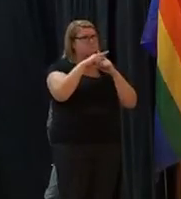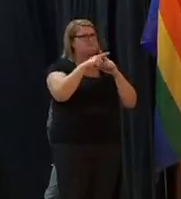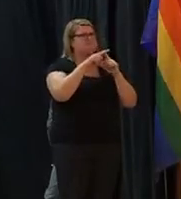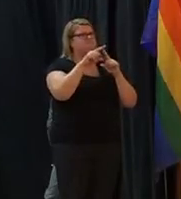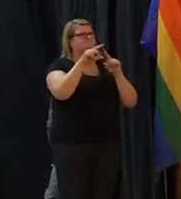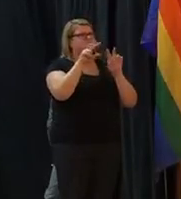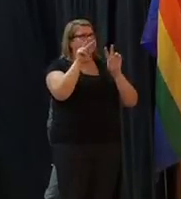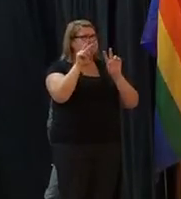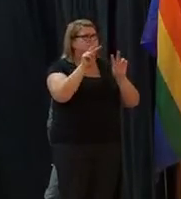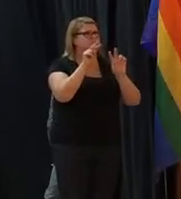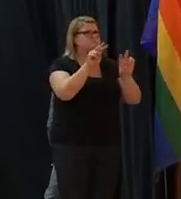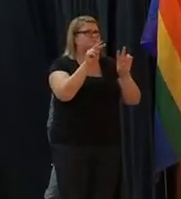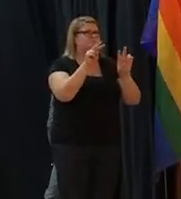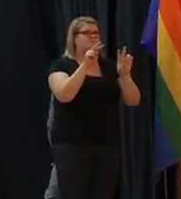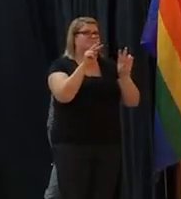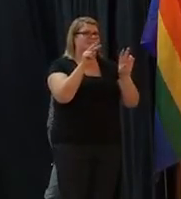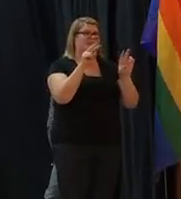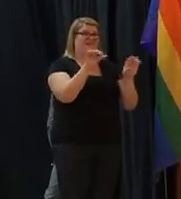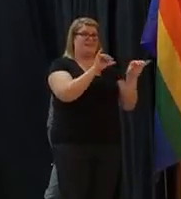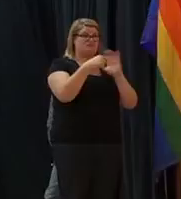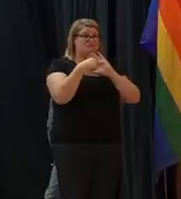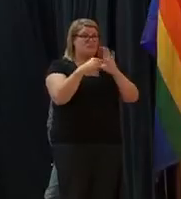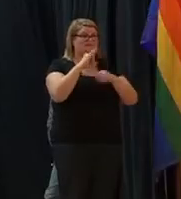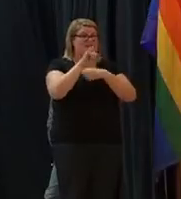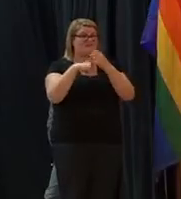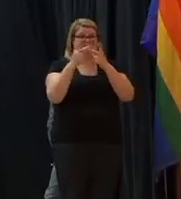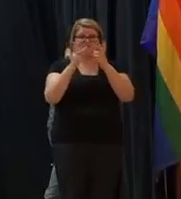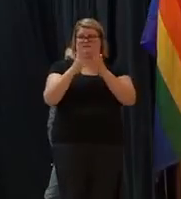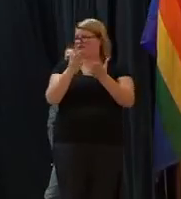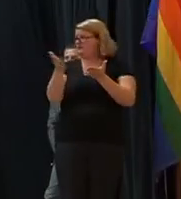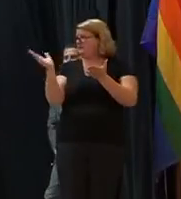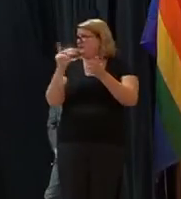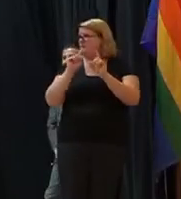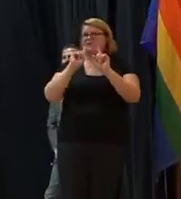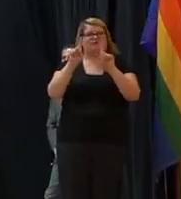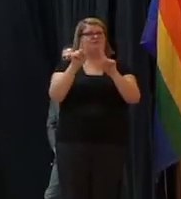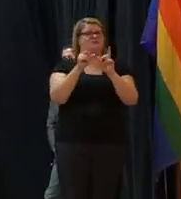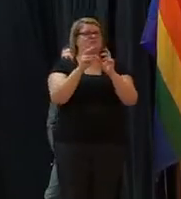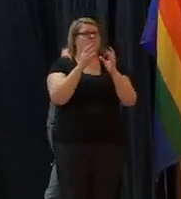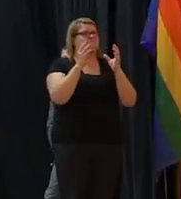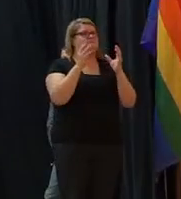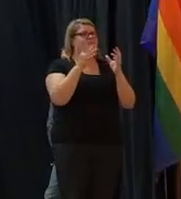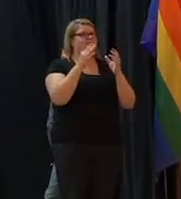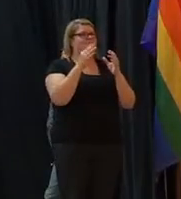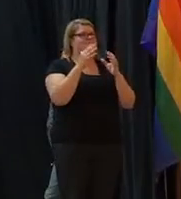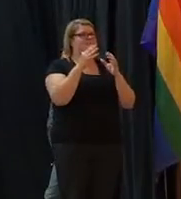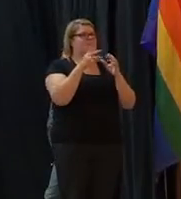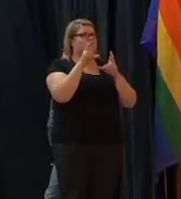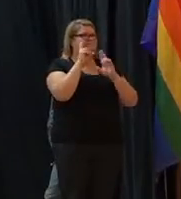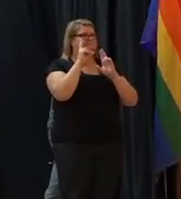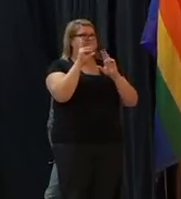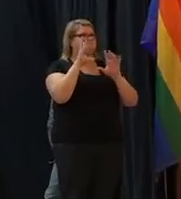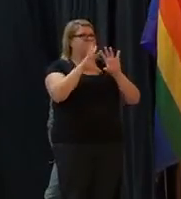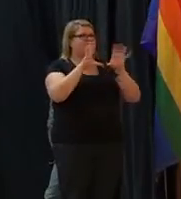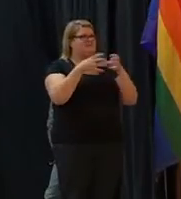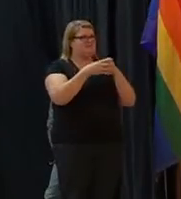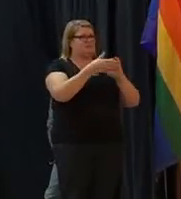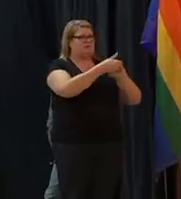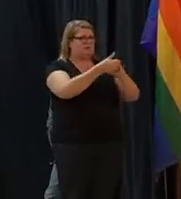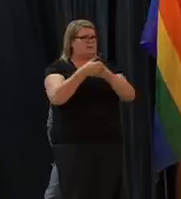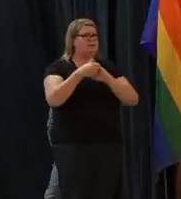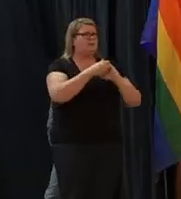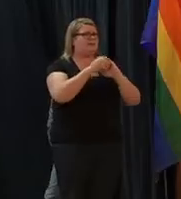optimistic, as demonstrated by the international visitors who attended a vigil that evening to show their